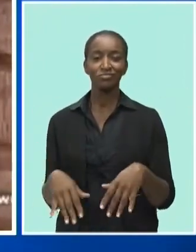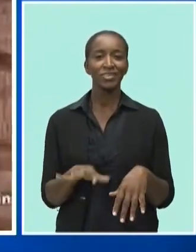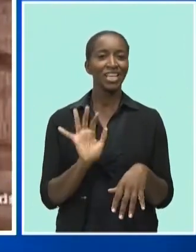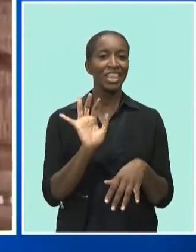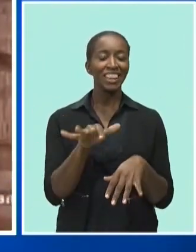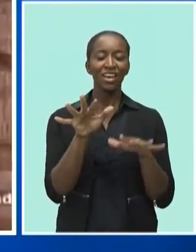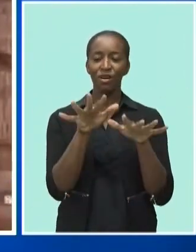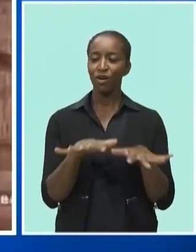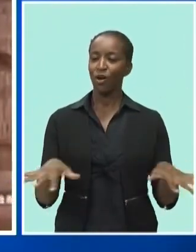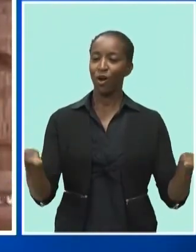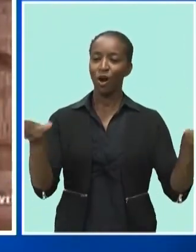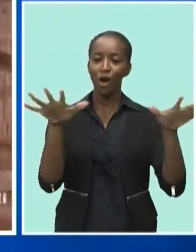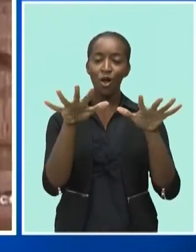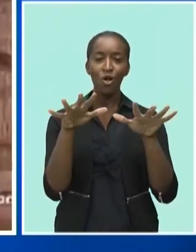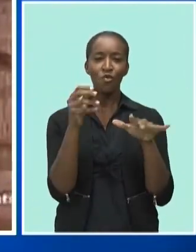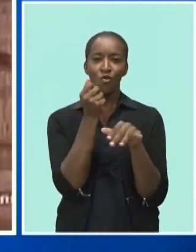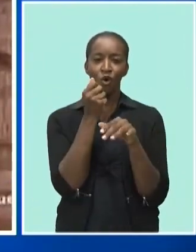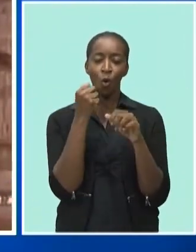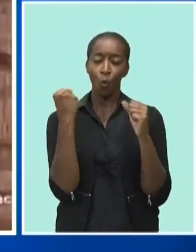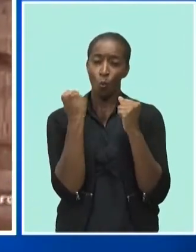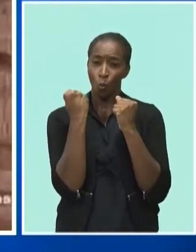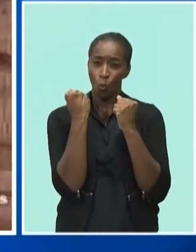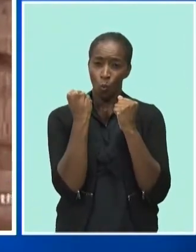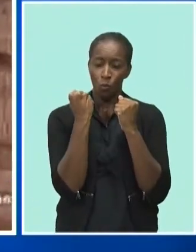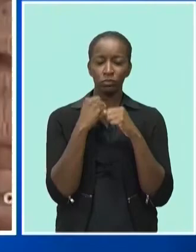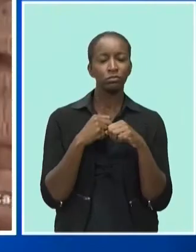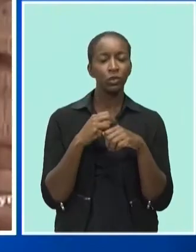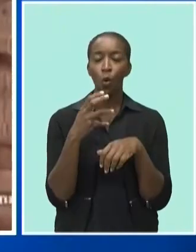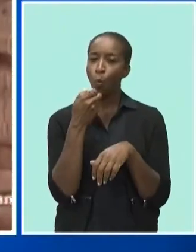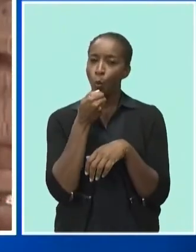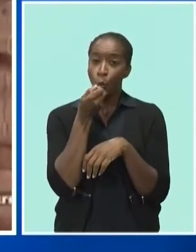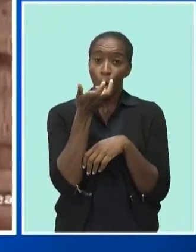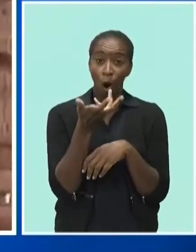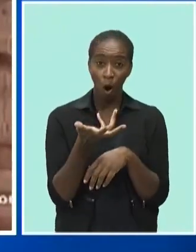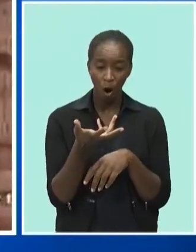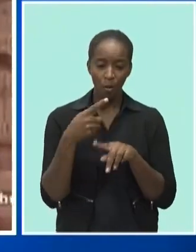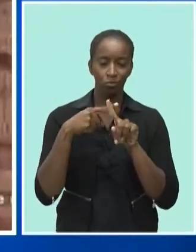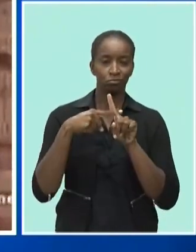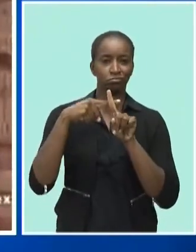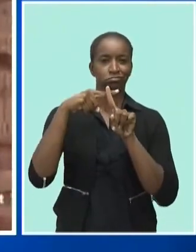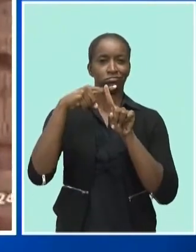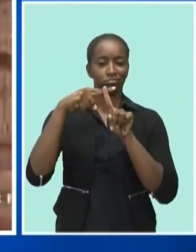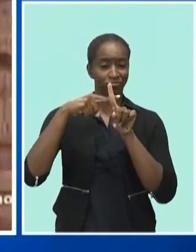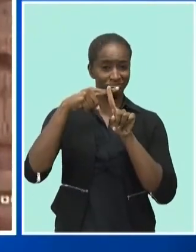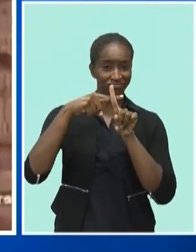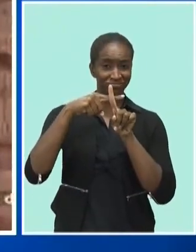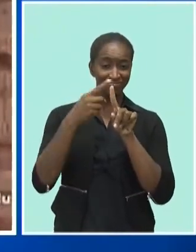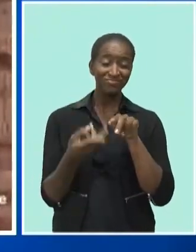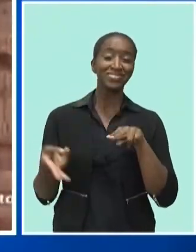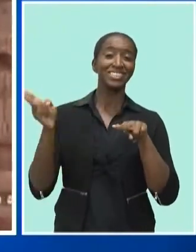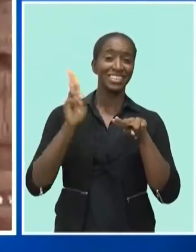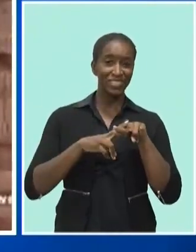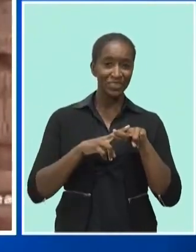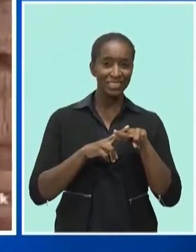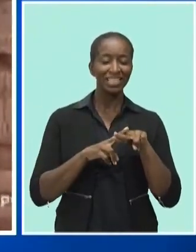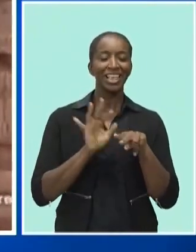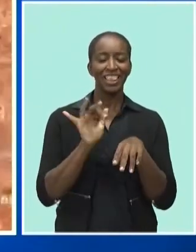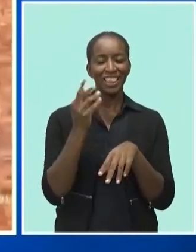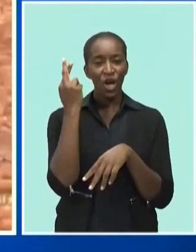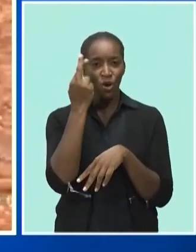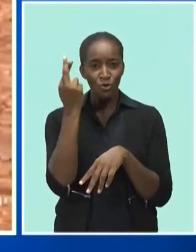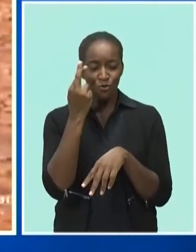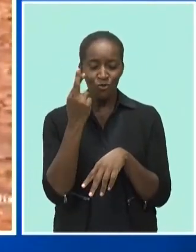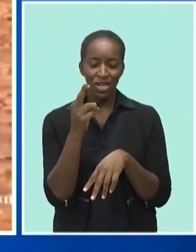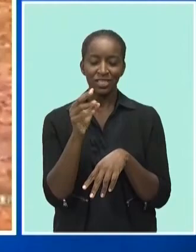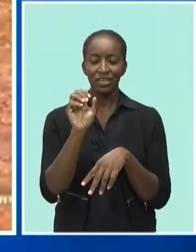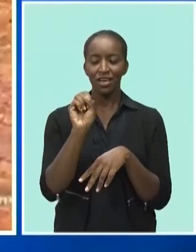effect. It is my surmise that this is what is causing this particular uncomfortable